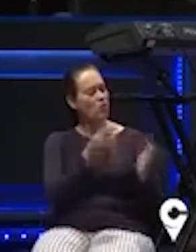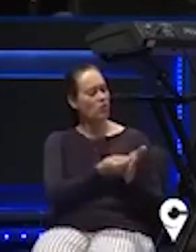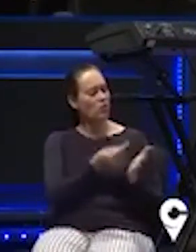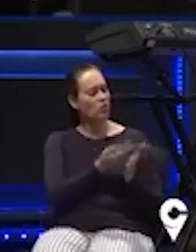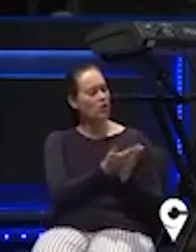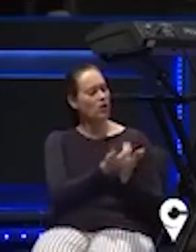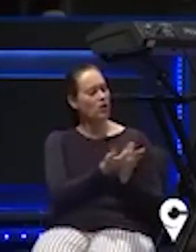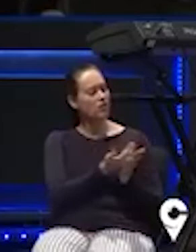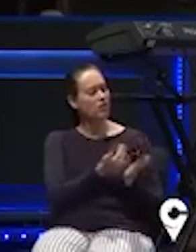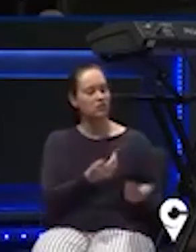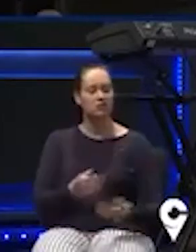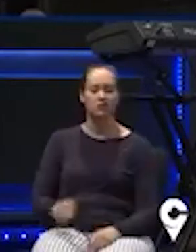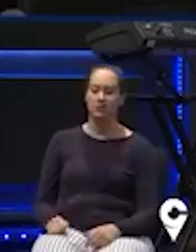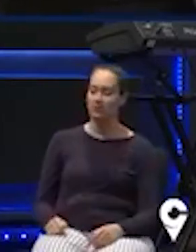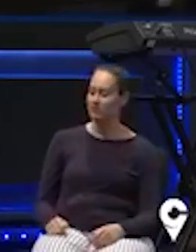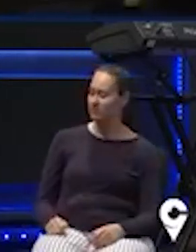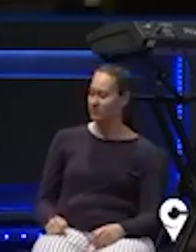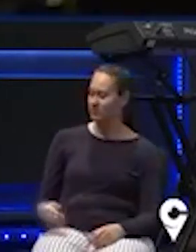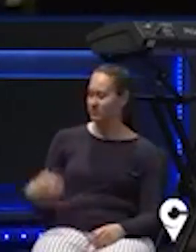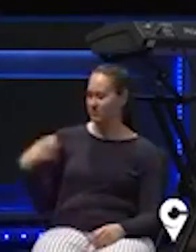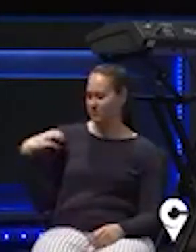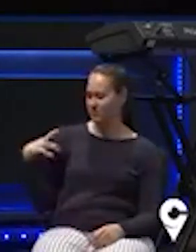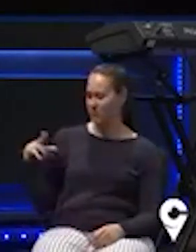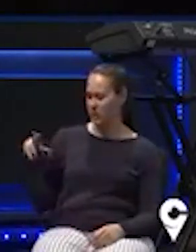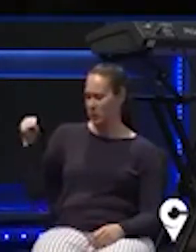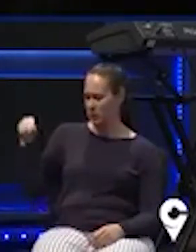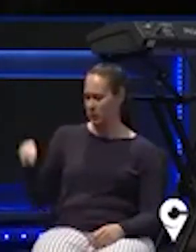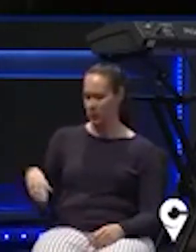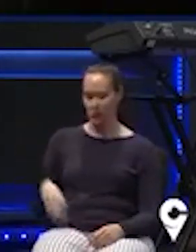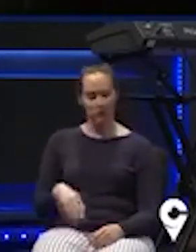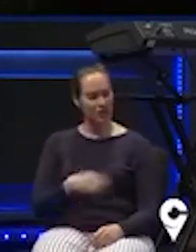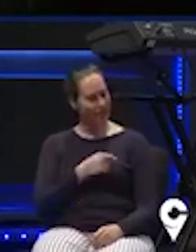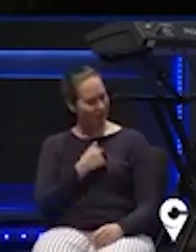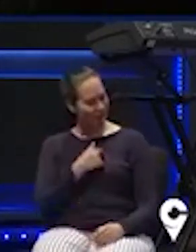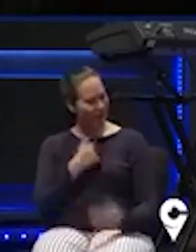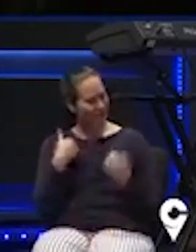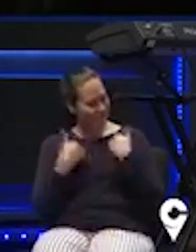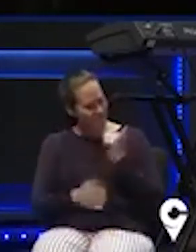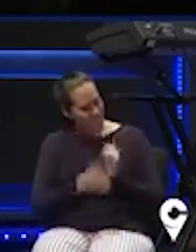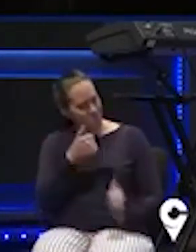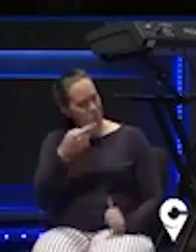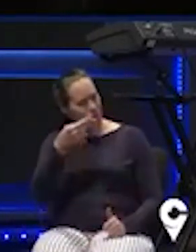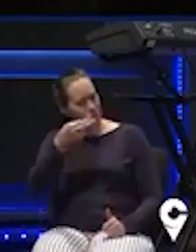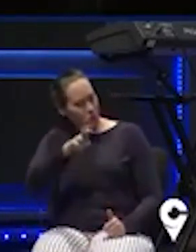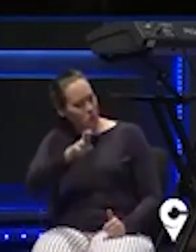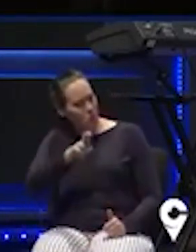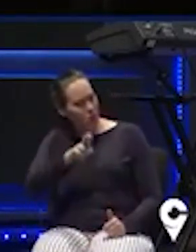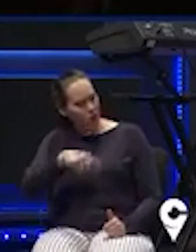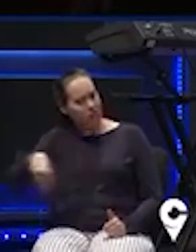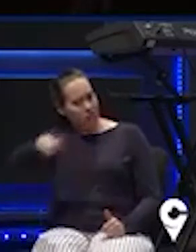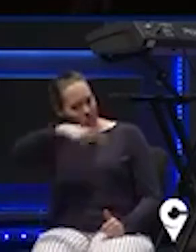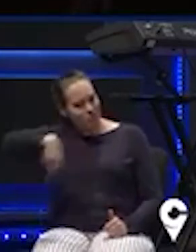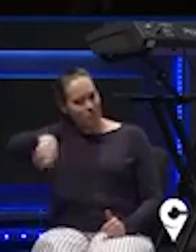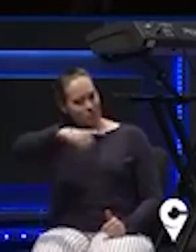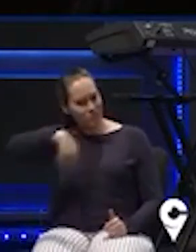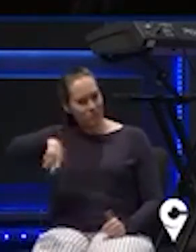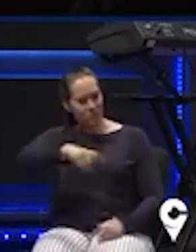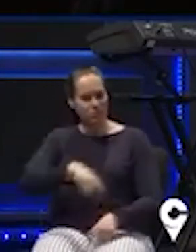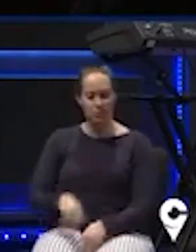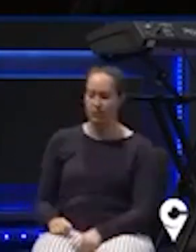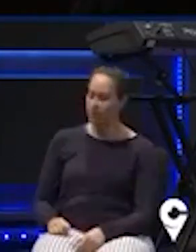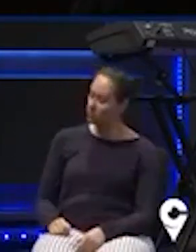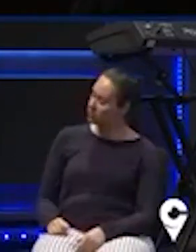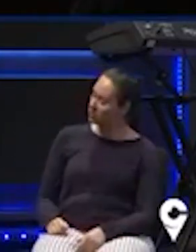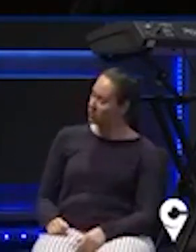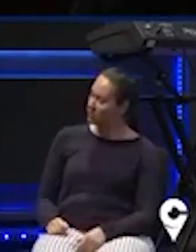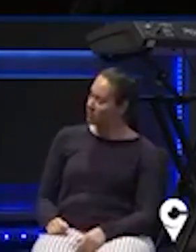year. And Branch Rickey looked at him and said, what place did we come in our division? And Ralph said, well,